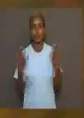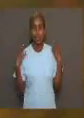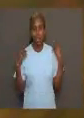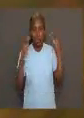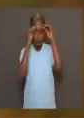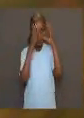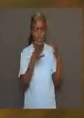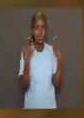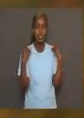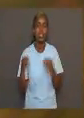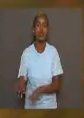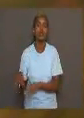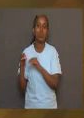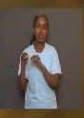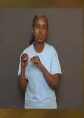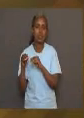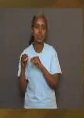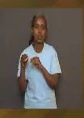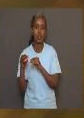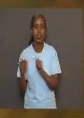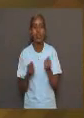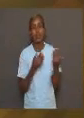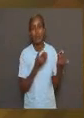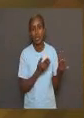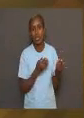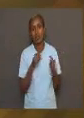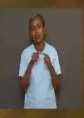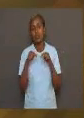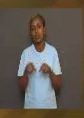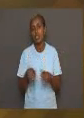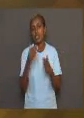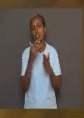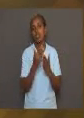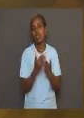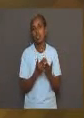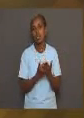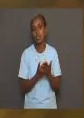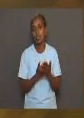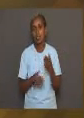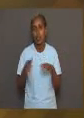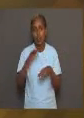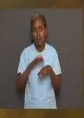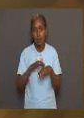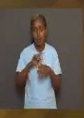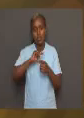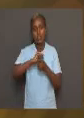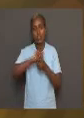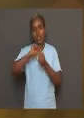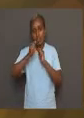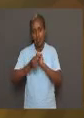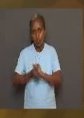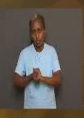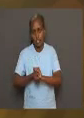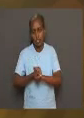Hello, teacher. Hello, students. Welcome to today's lesson on